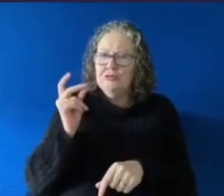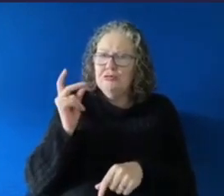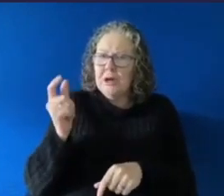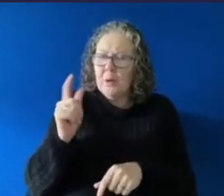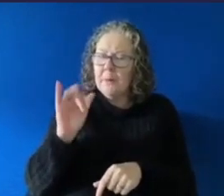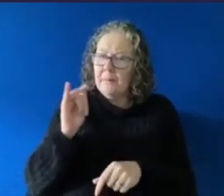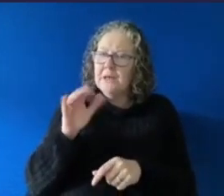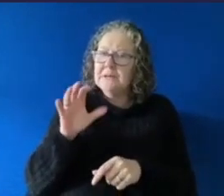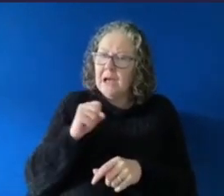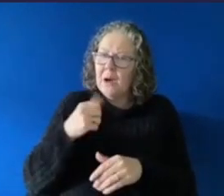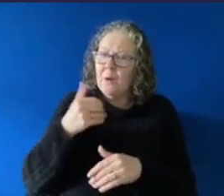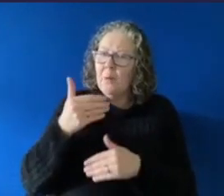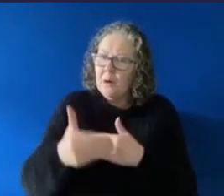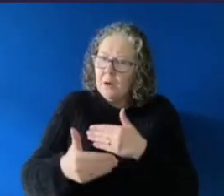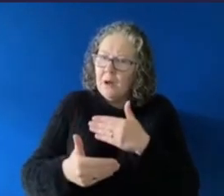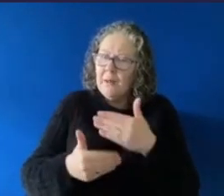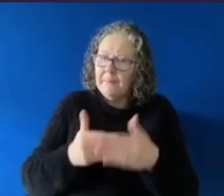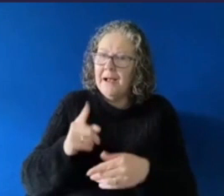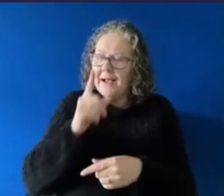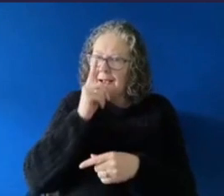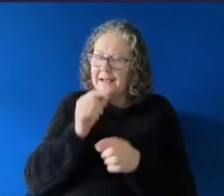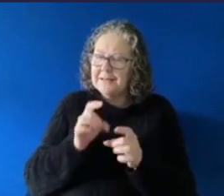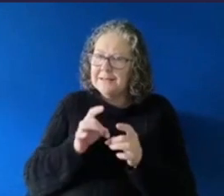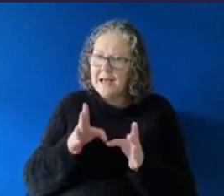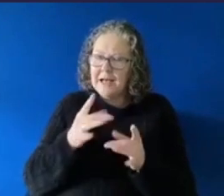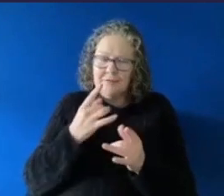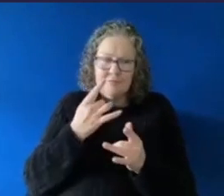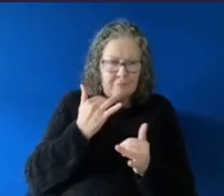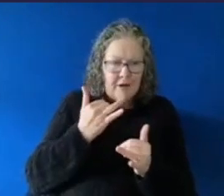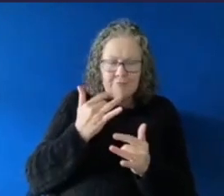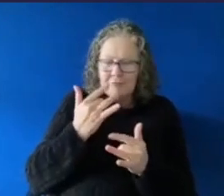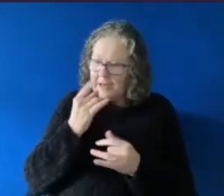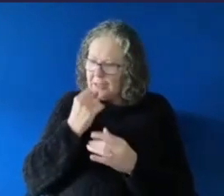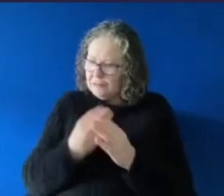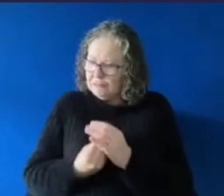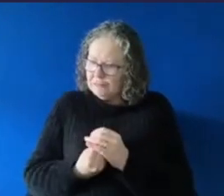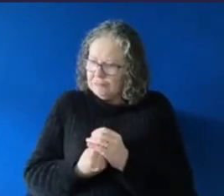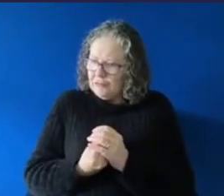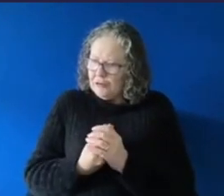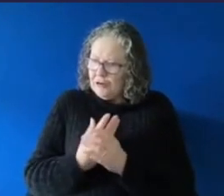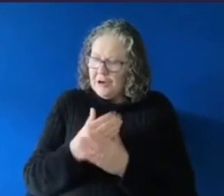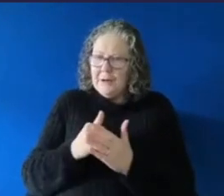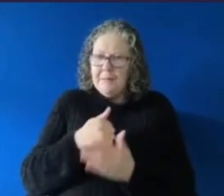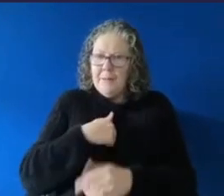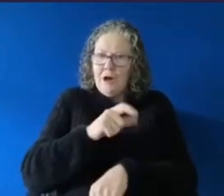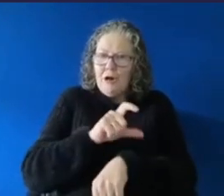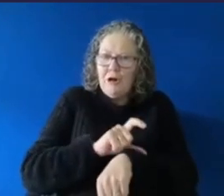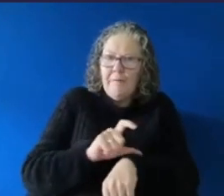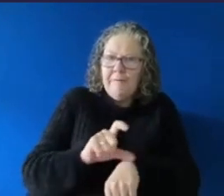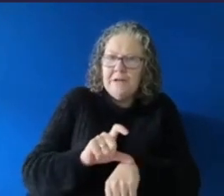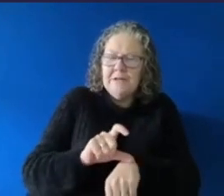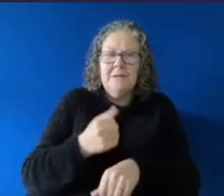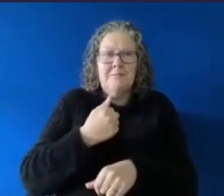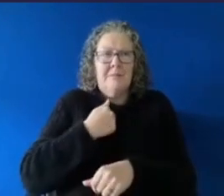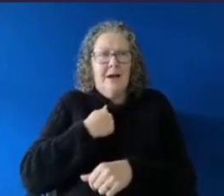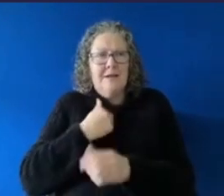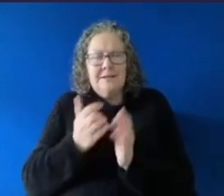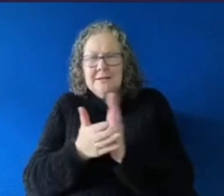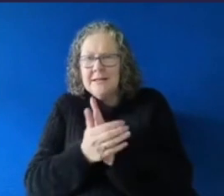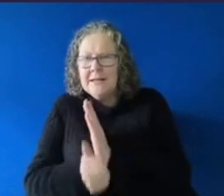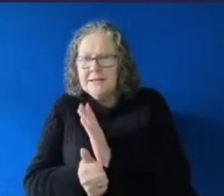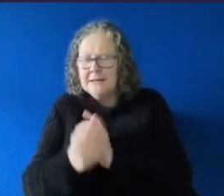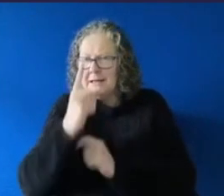you begin to experiment with things and grow in your confidence and your skills to